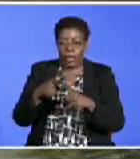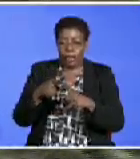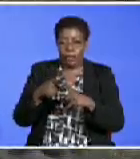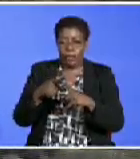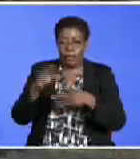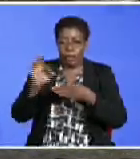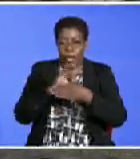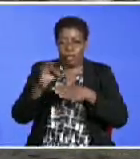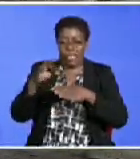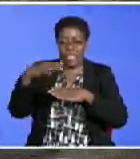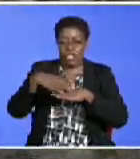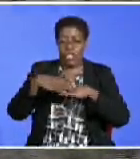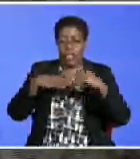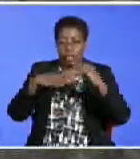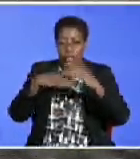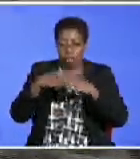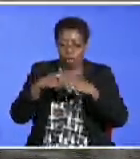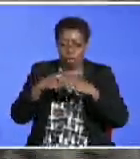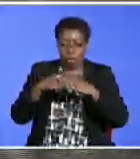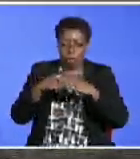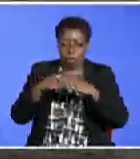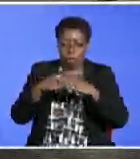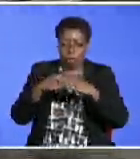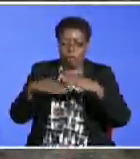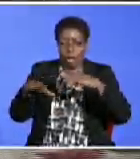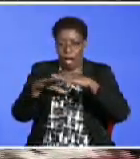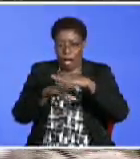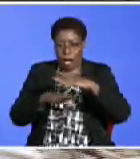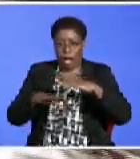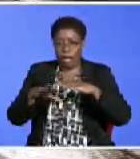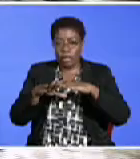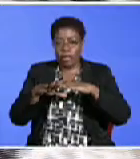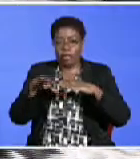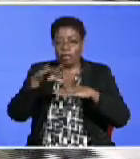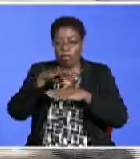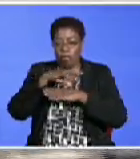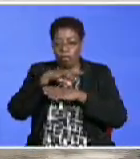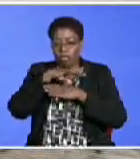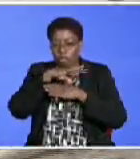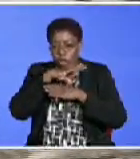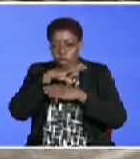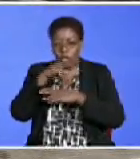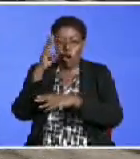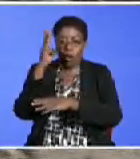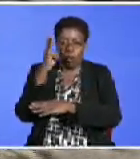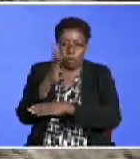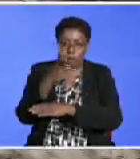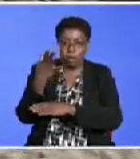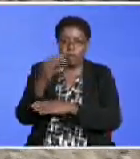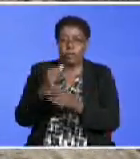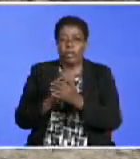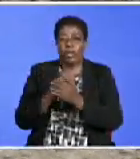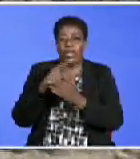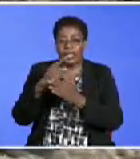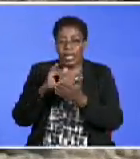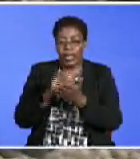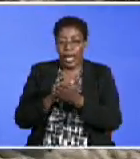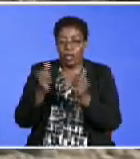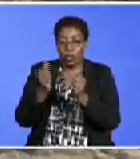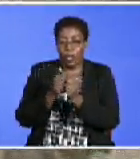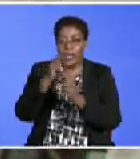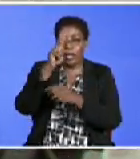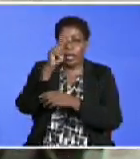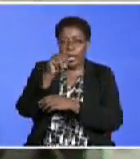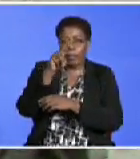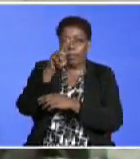in the mud lay scattered, haphazardly under debris. You find that with the mud, these